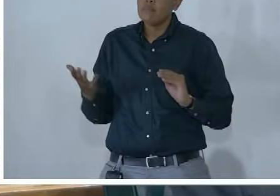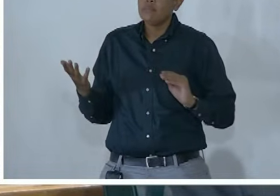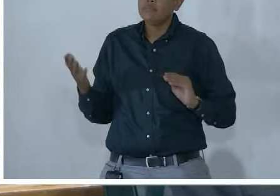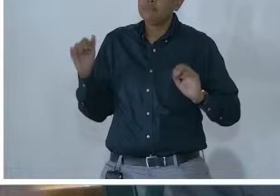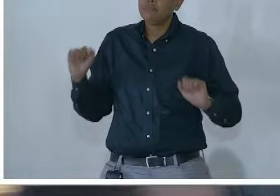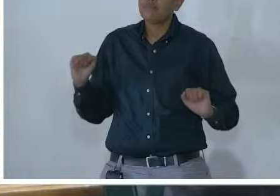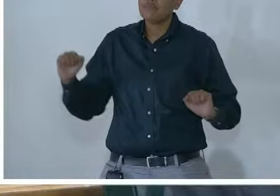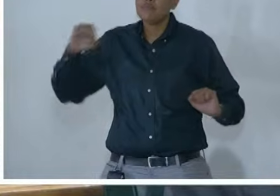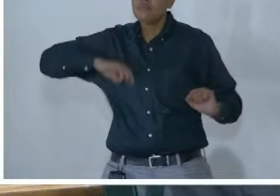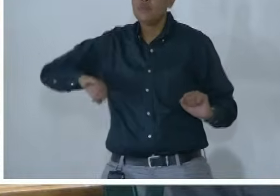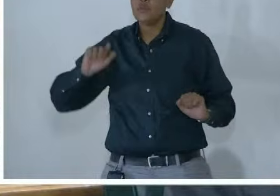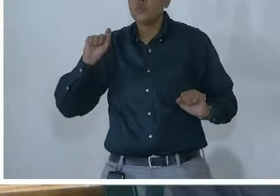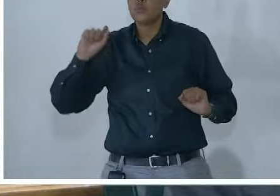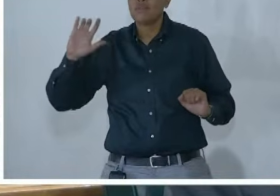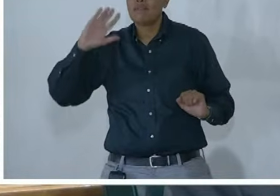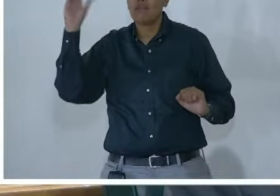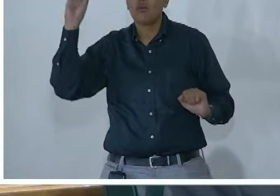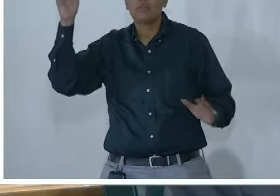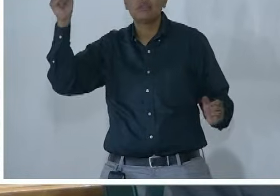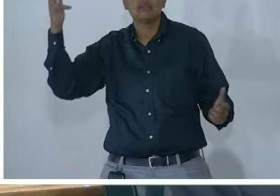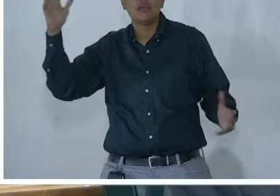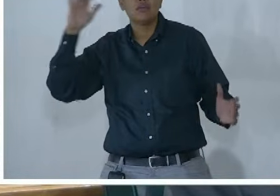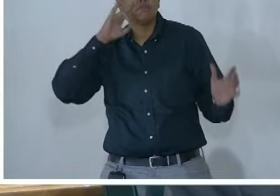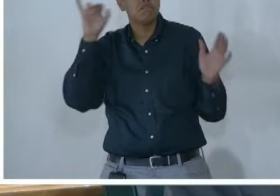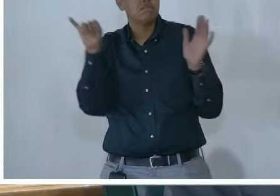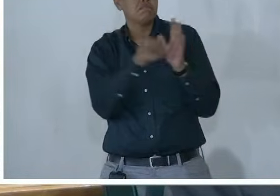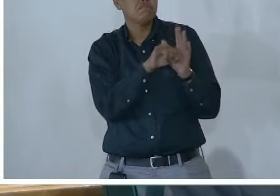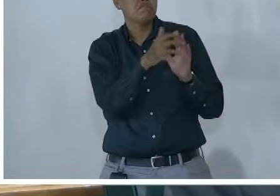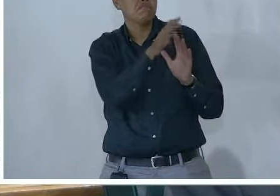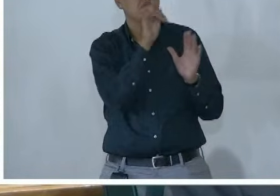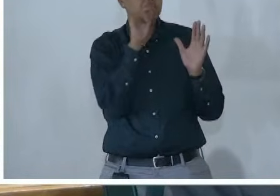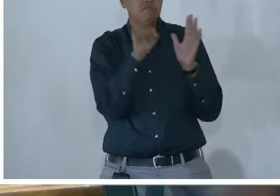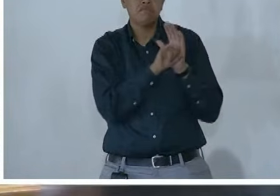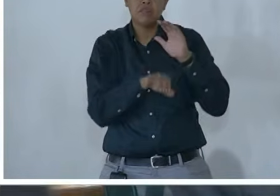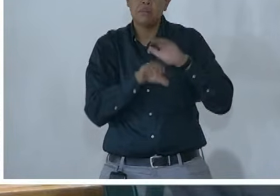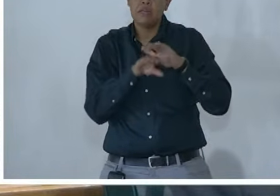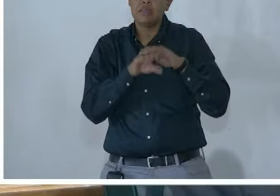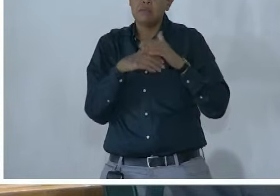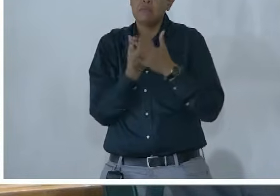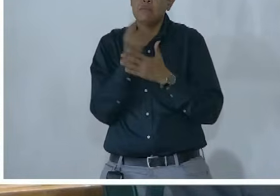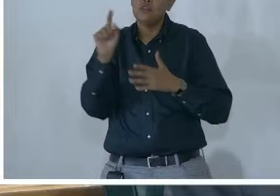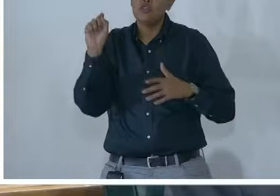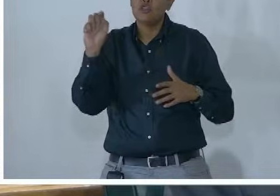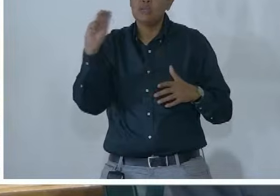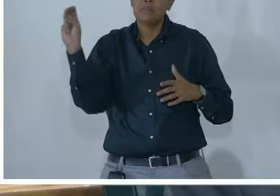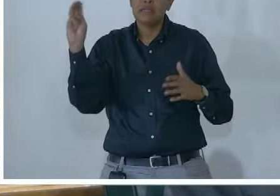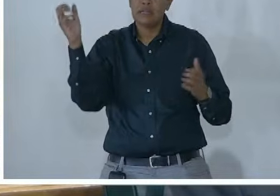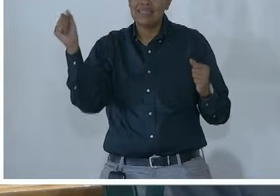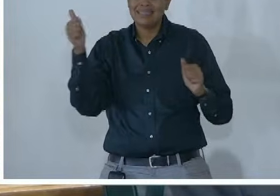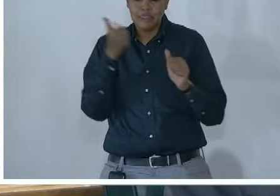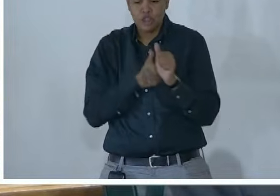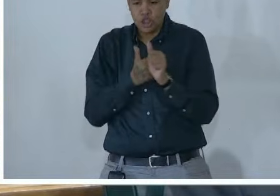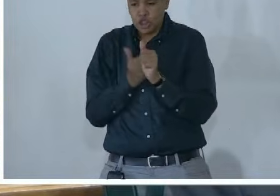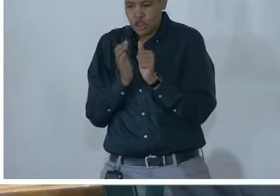potentially benefit 25 companies already identified to a maximum of 100 million